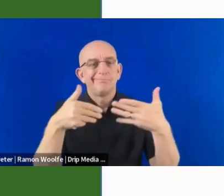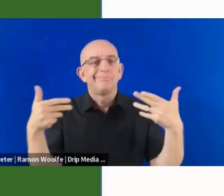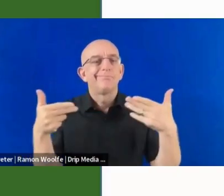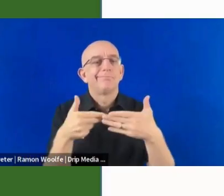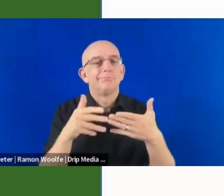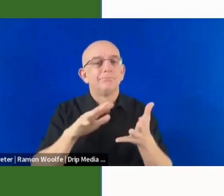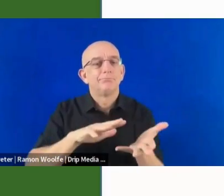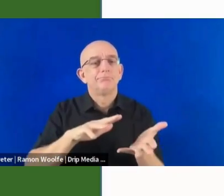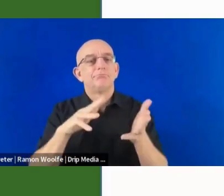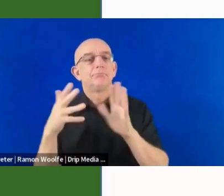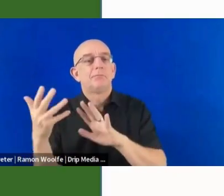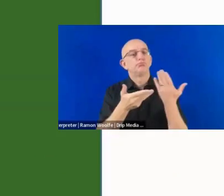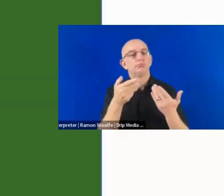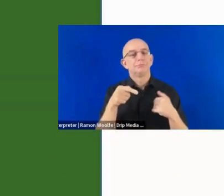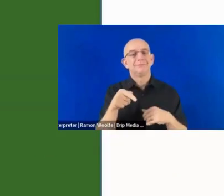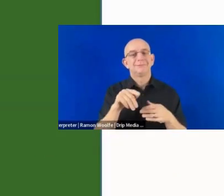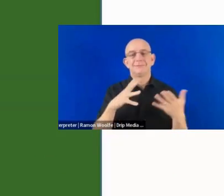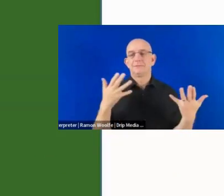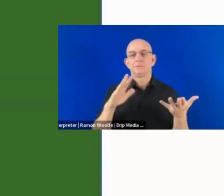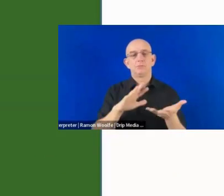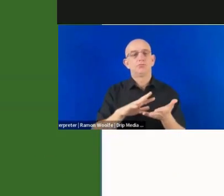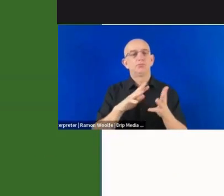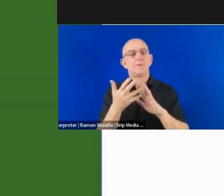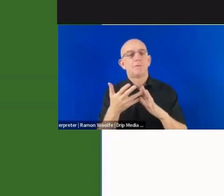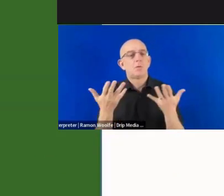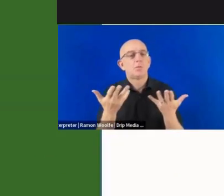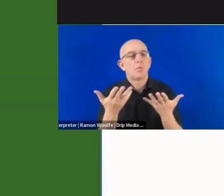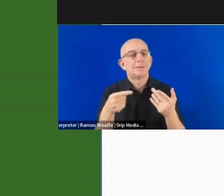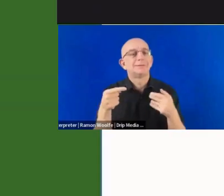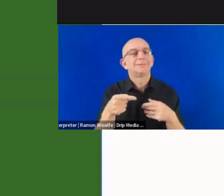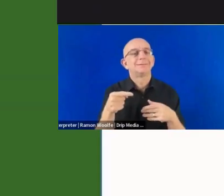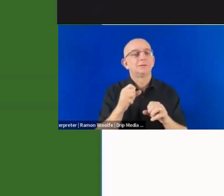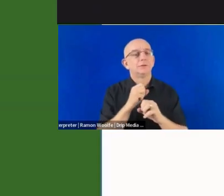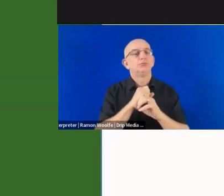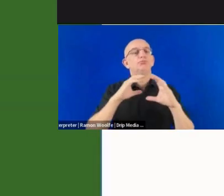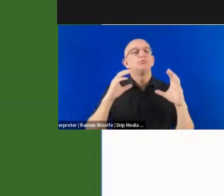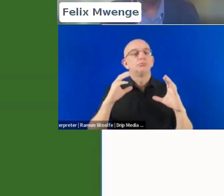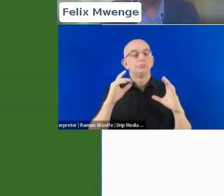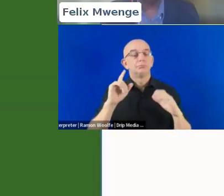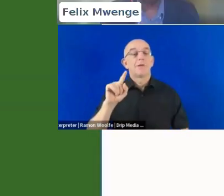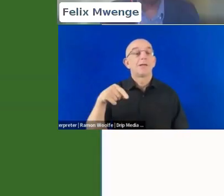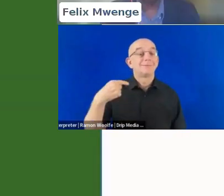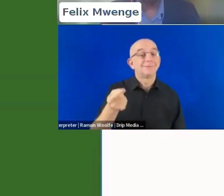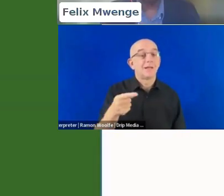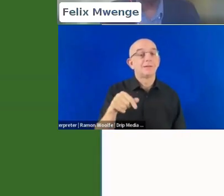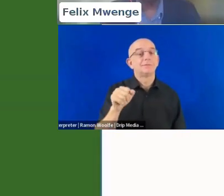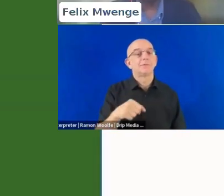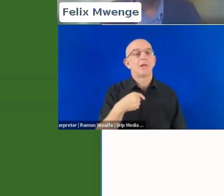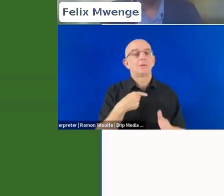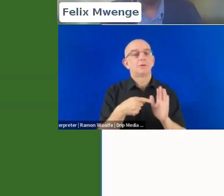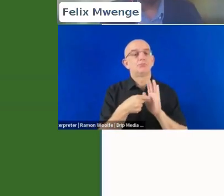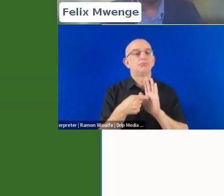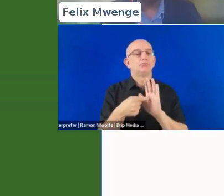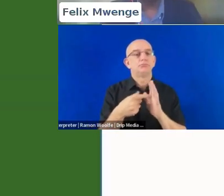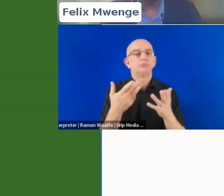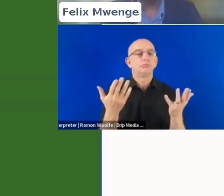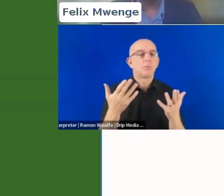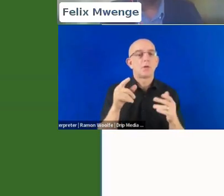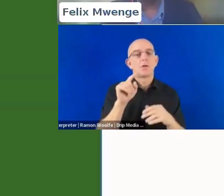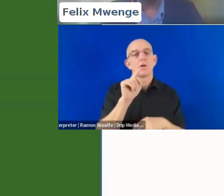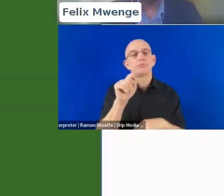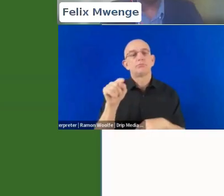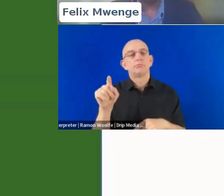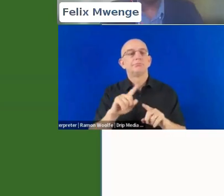So I'm just going to provide an overview of what Transform is about. And then I'm just going